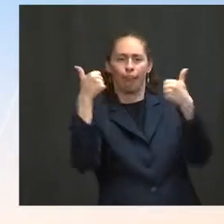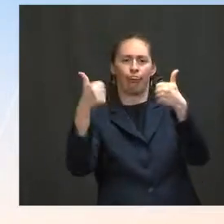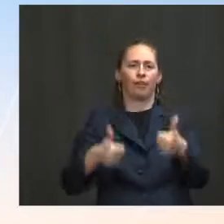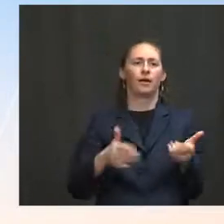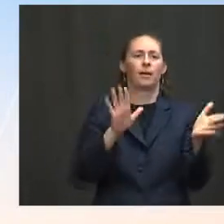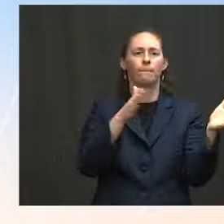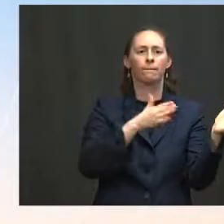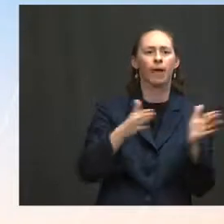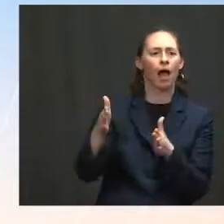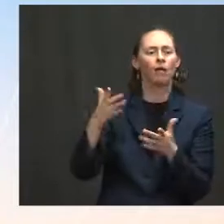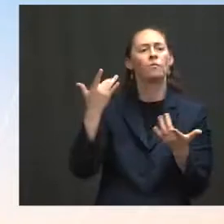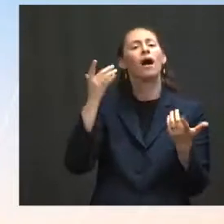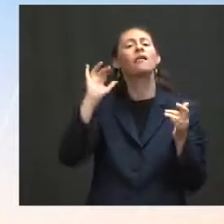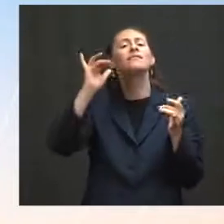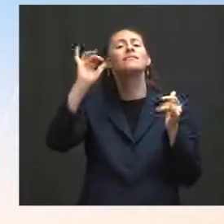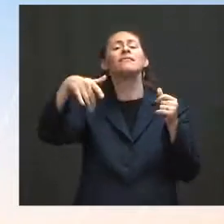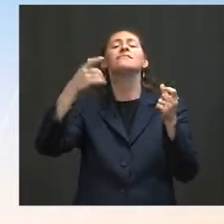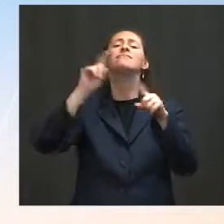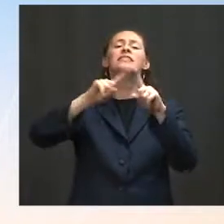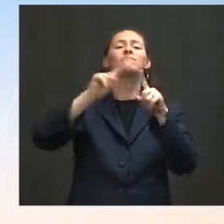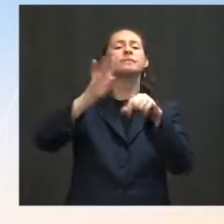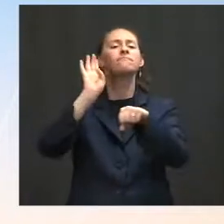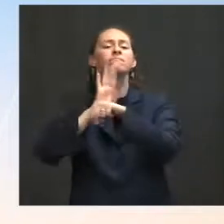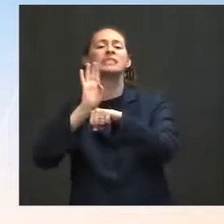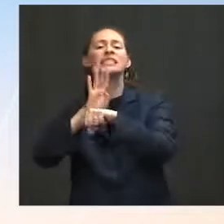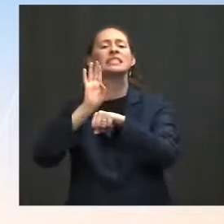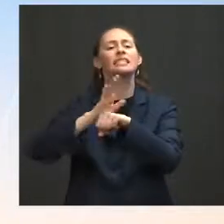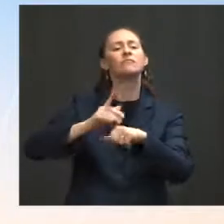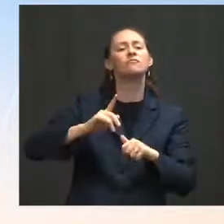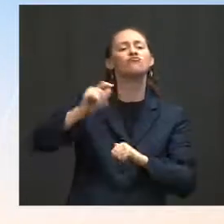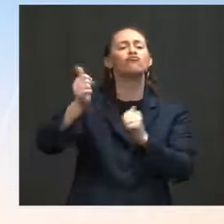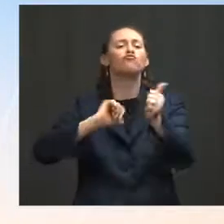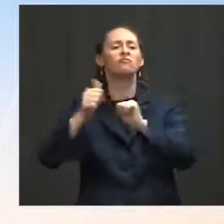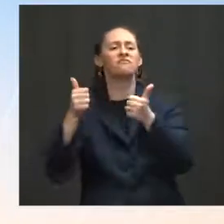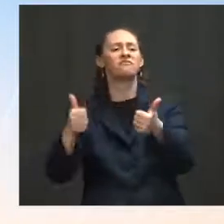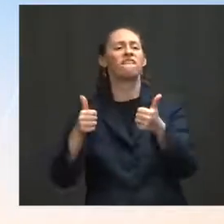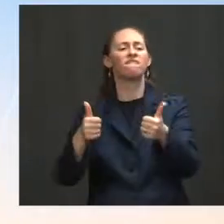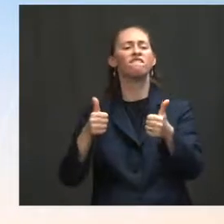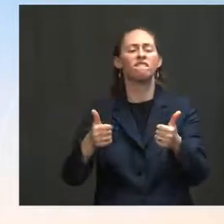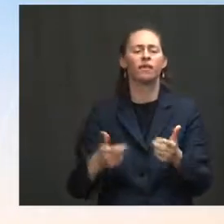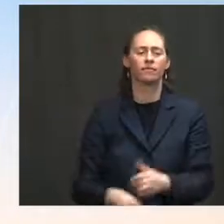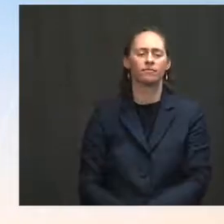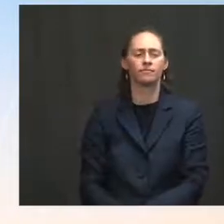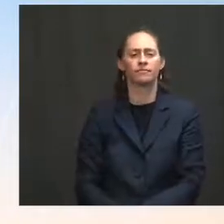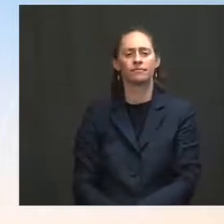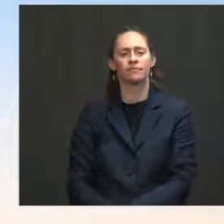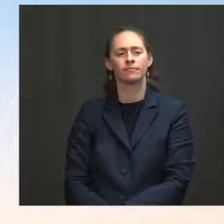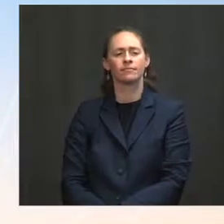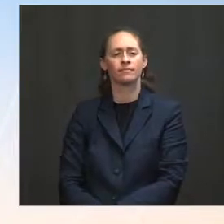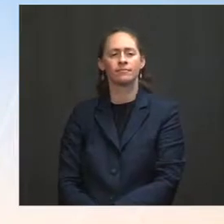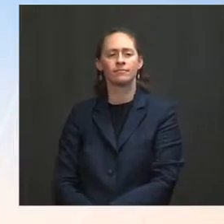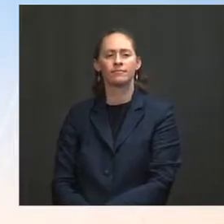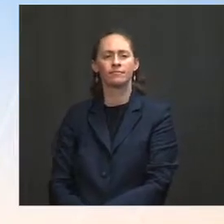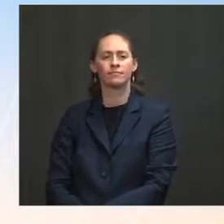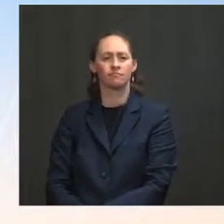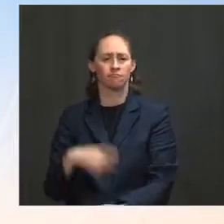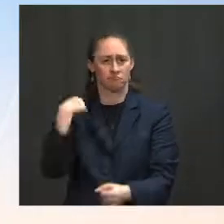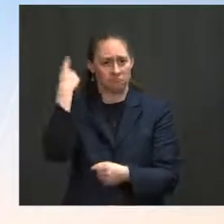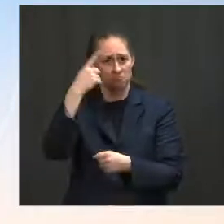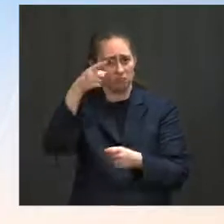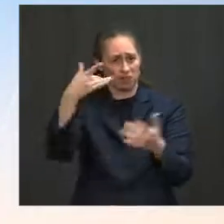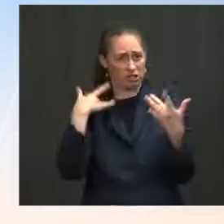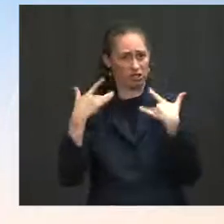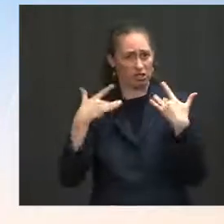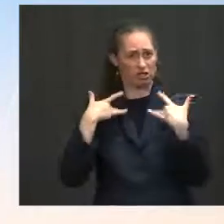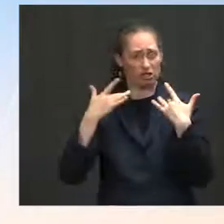are not positioned for success. And more broadly, are you just concerned about the reaction coming from industry that they